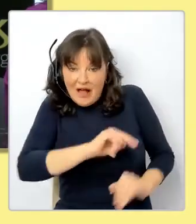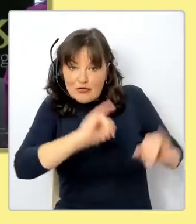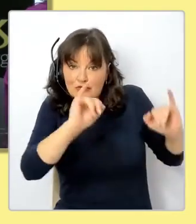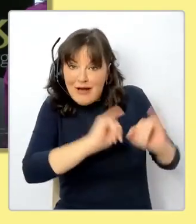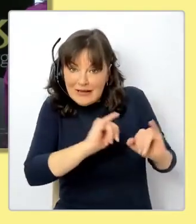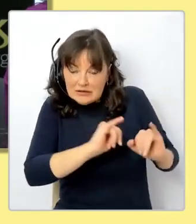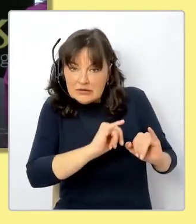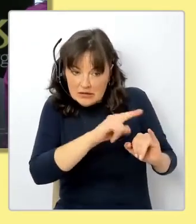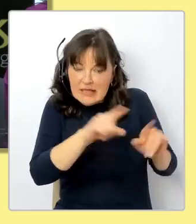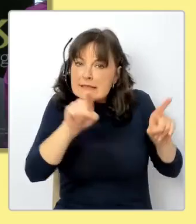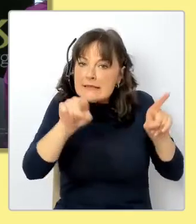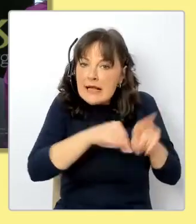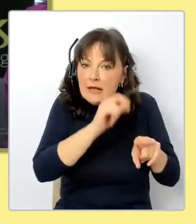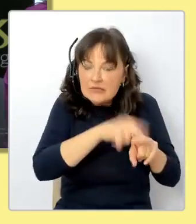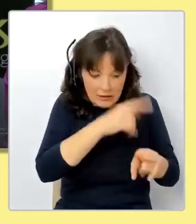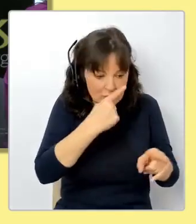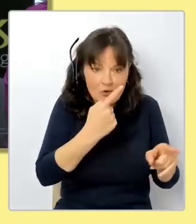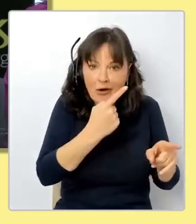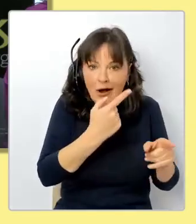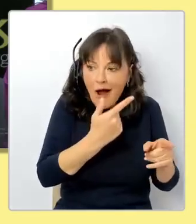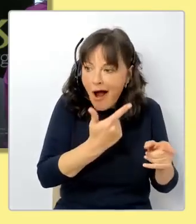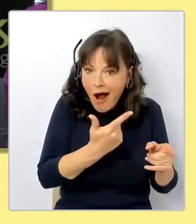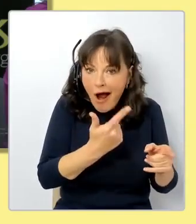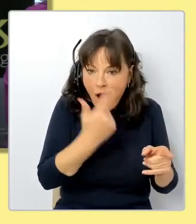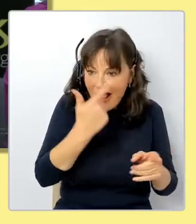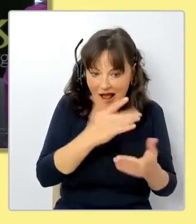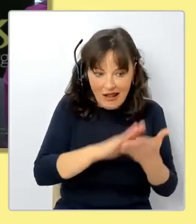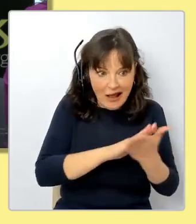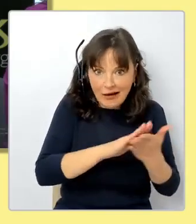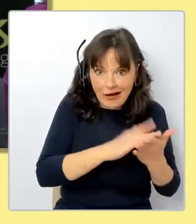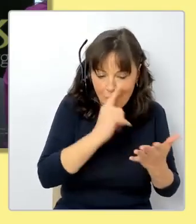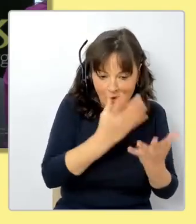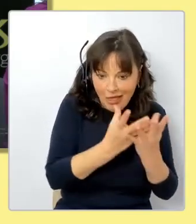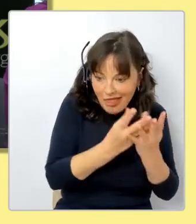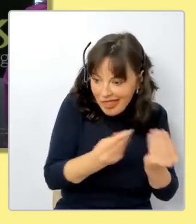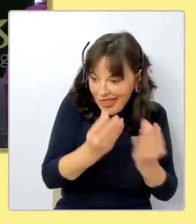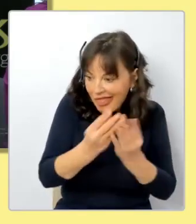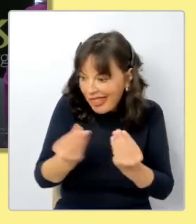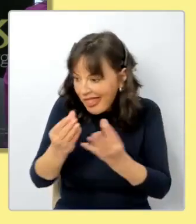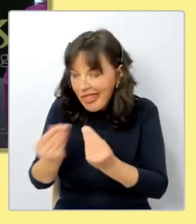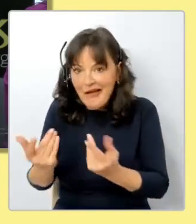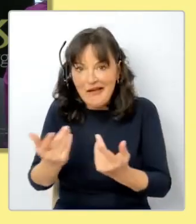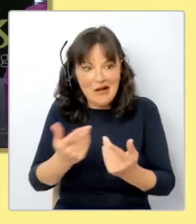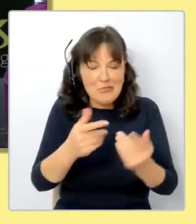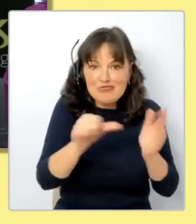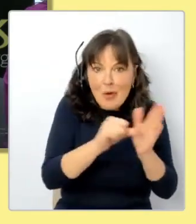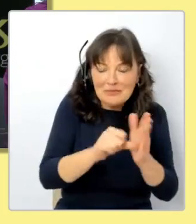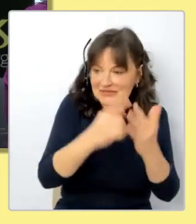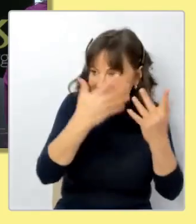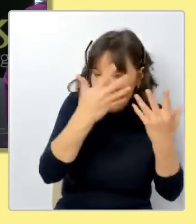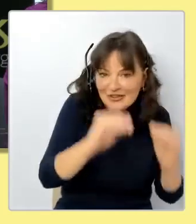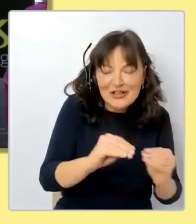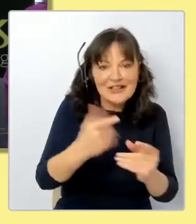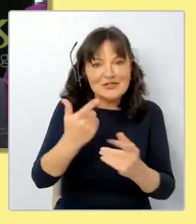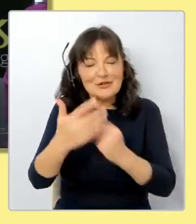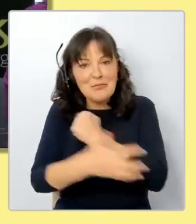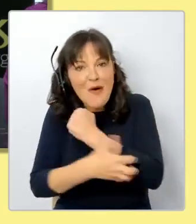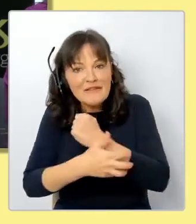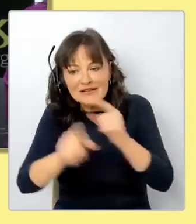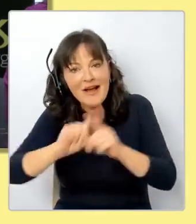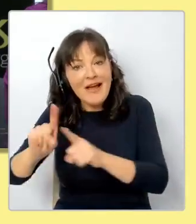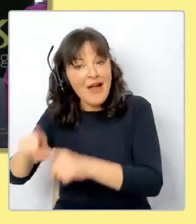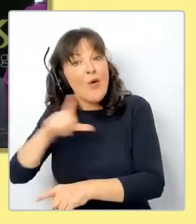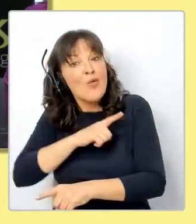you deal with all of the other issues that poverty impacts on, including, of course, education. There's a few specifics, if I can